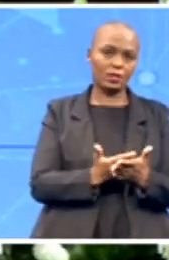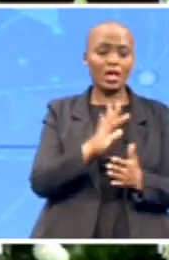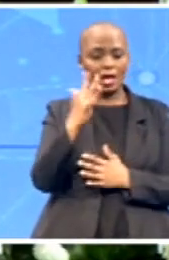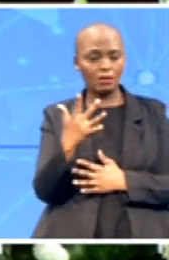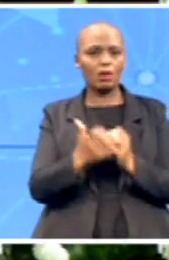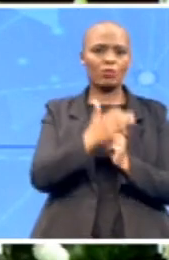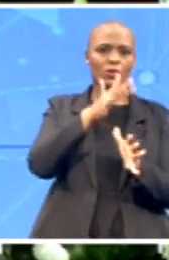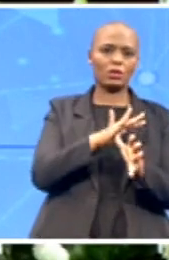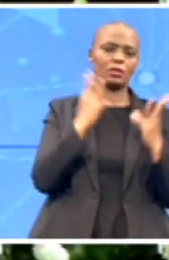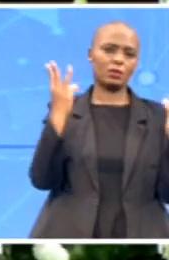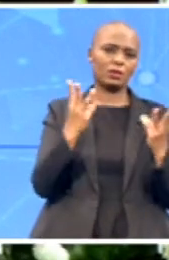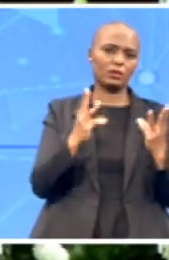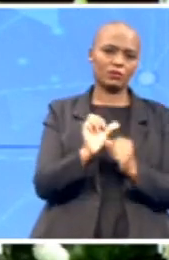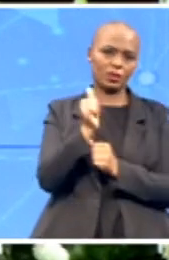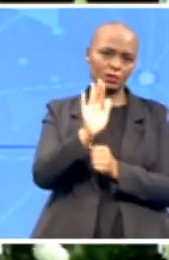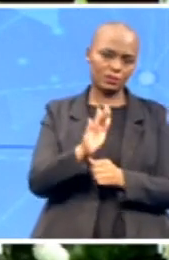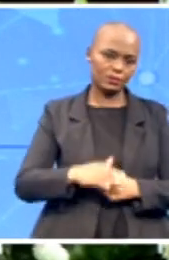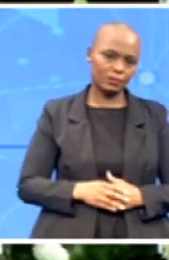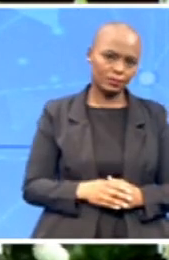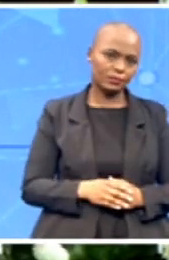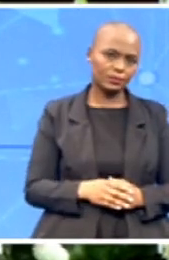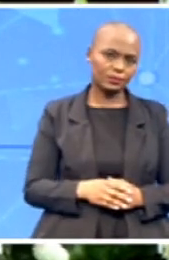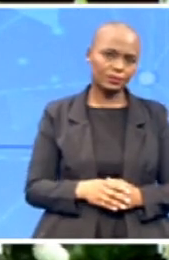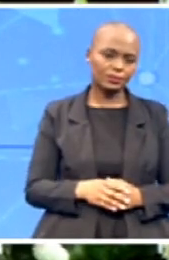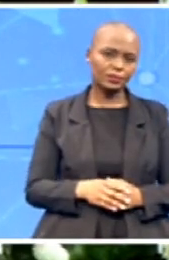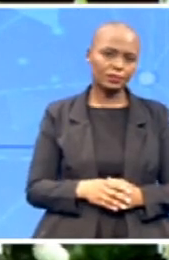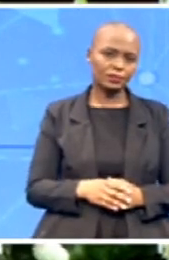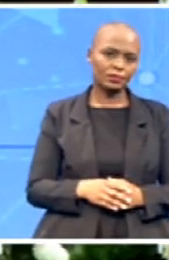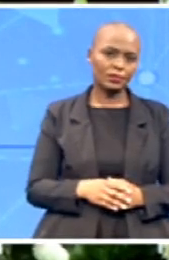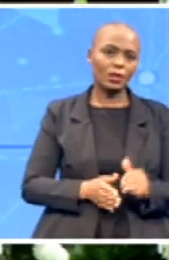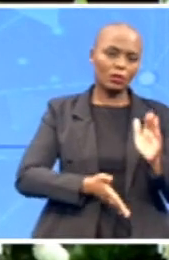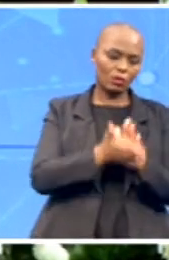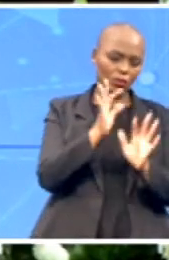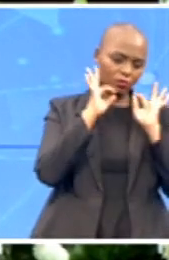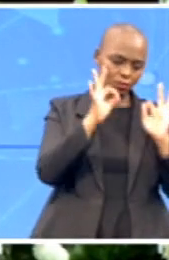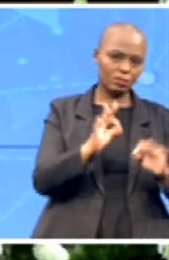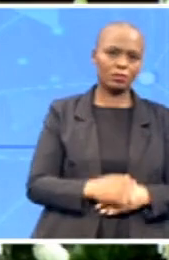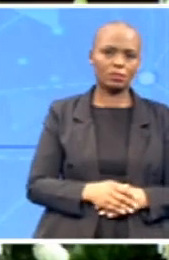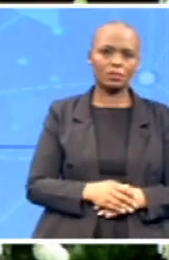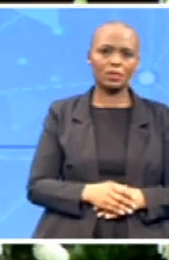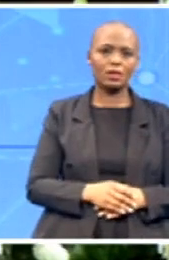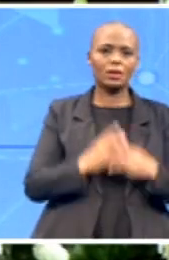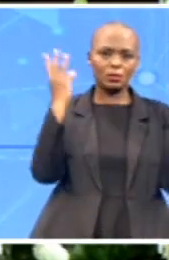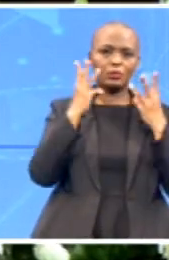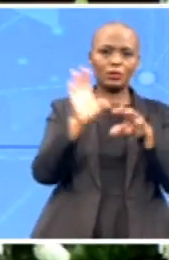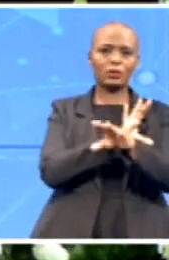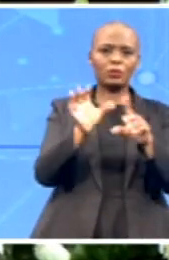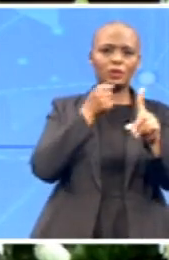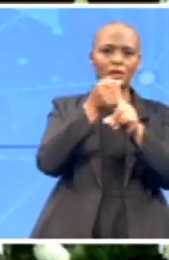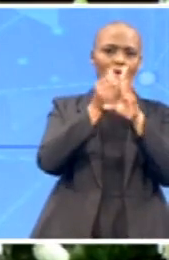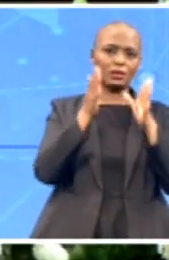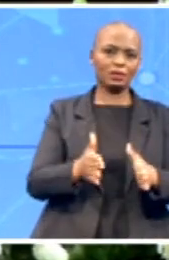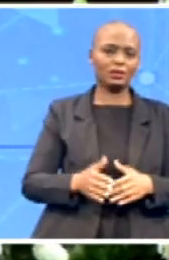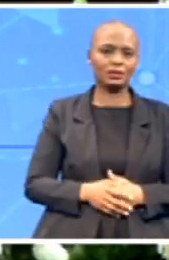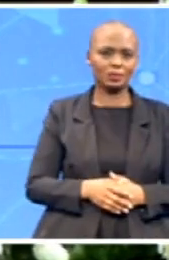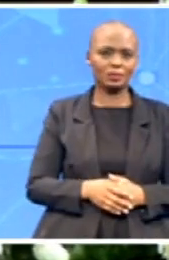Go well, the people's computer. Go well, the main